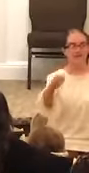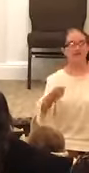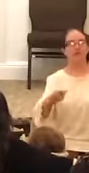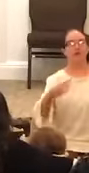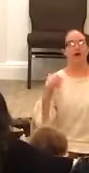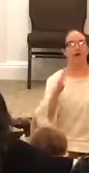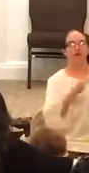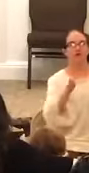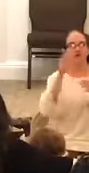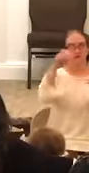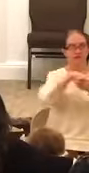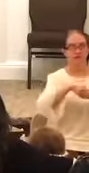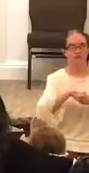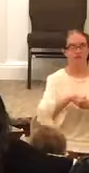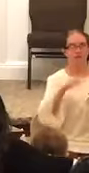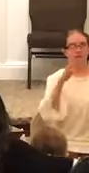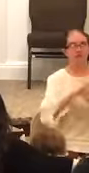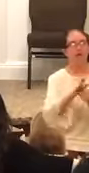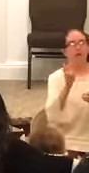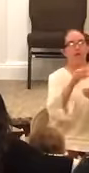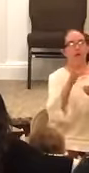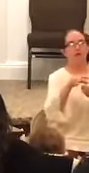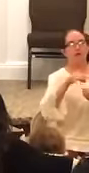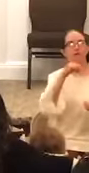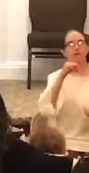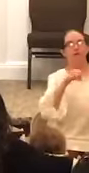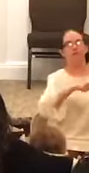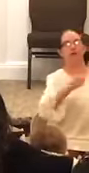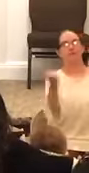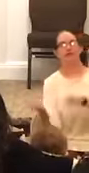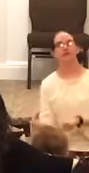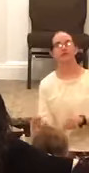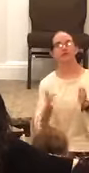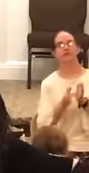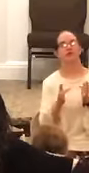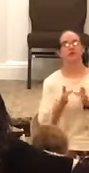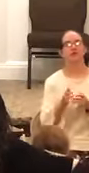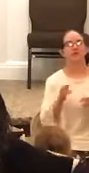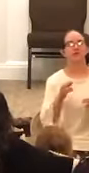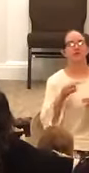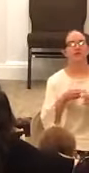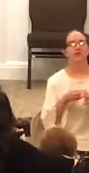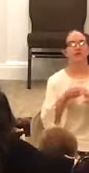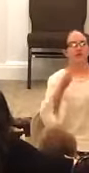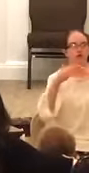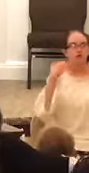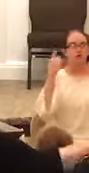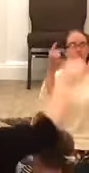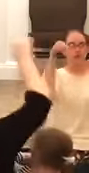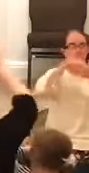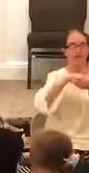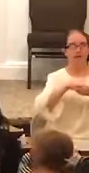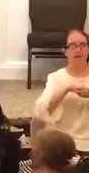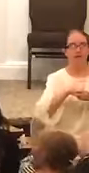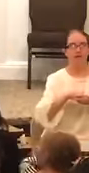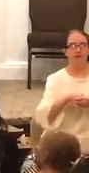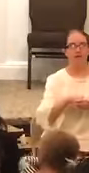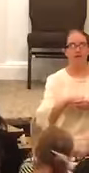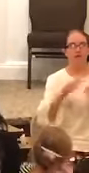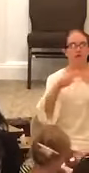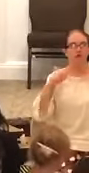you've got Jesus on the inside, when you've been filled with the Holy Ghost, when you've been baptized in Jesus' name, there's a joy that comes in that will be, oh, come on,